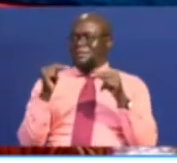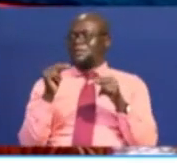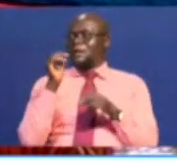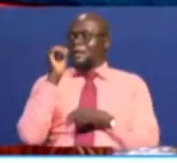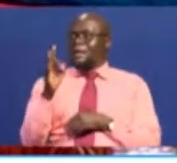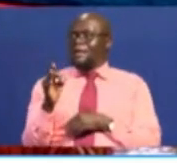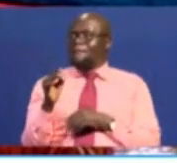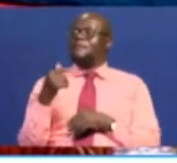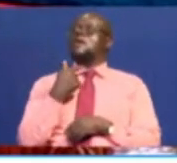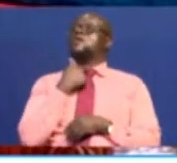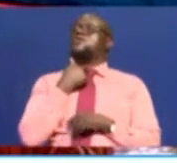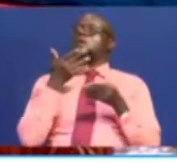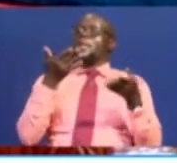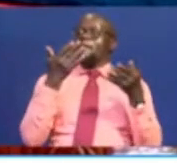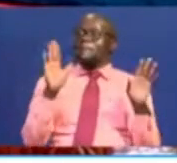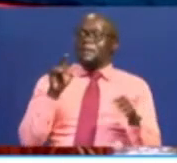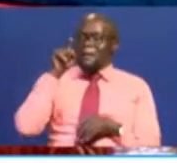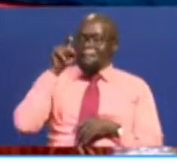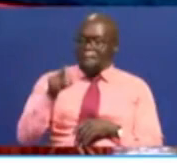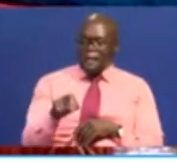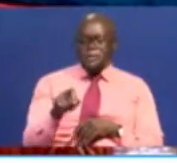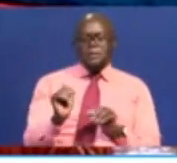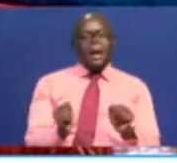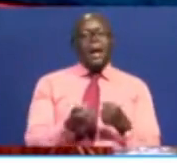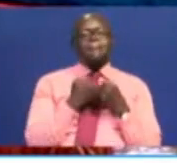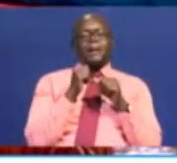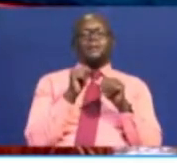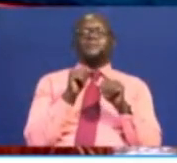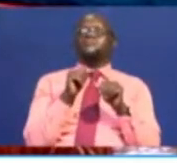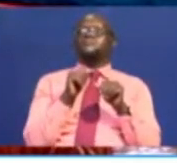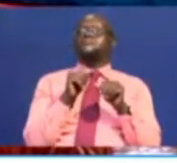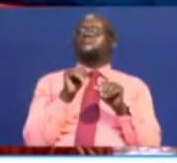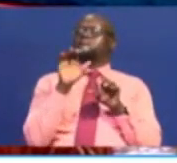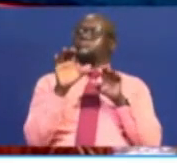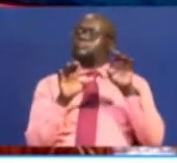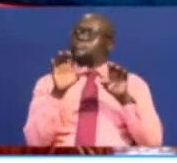long as the unions are here, negotiations must take place. Can we get an assurance that there will be